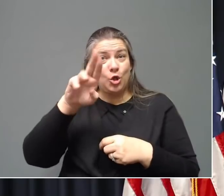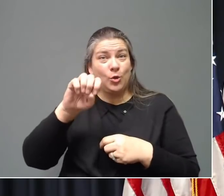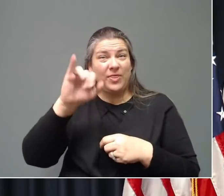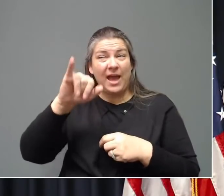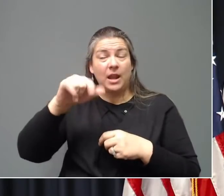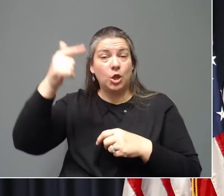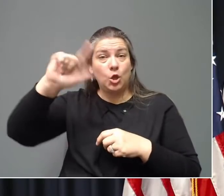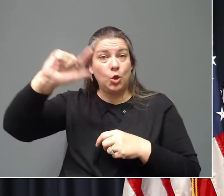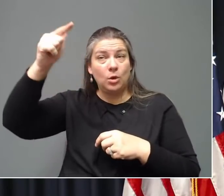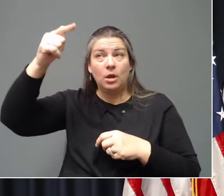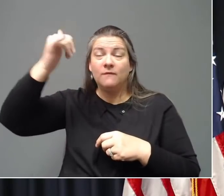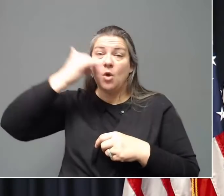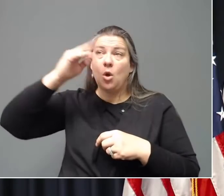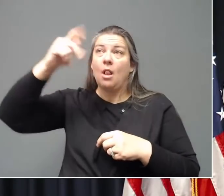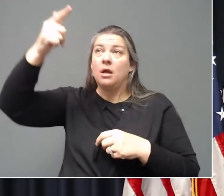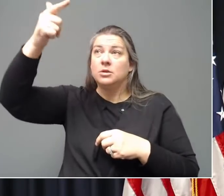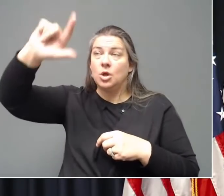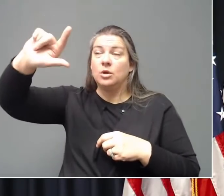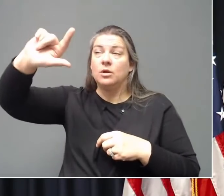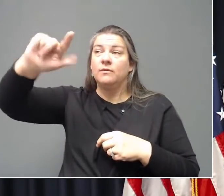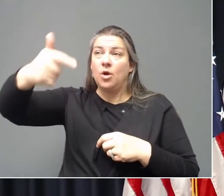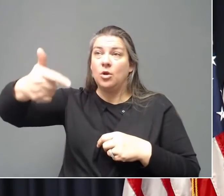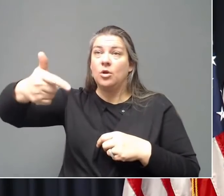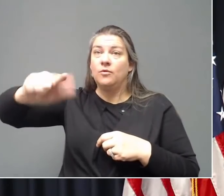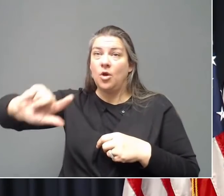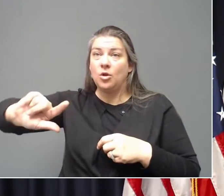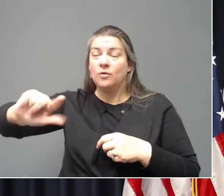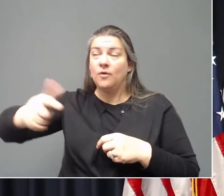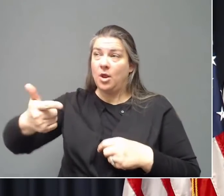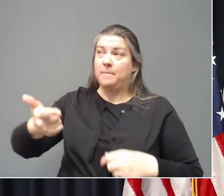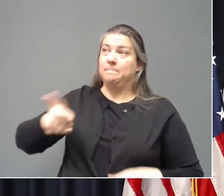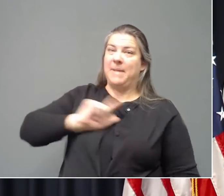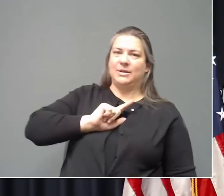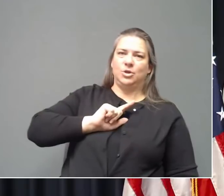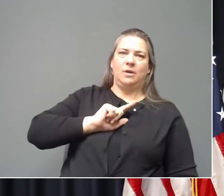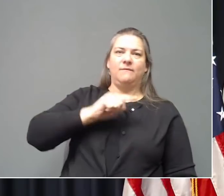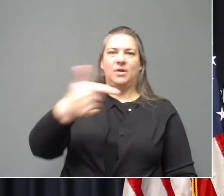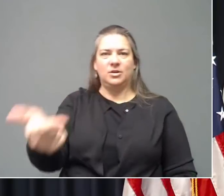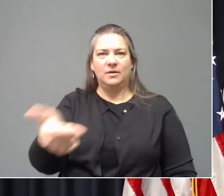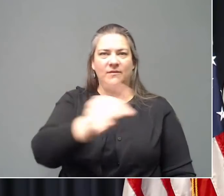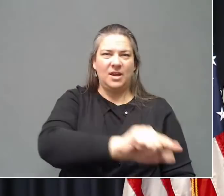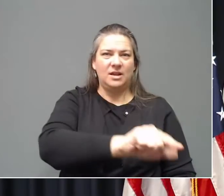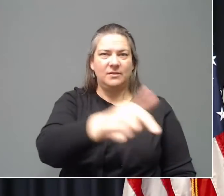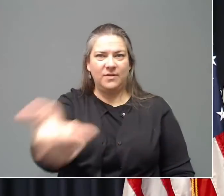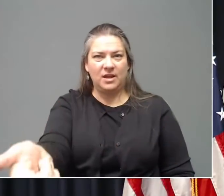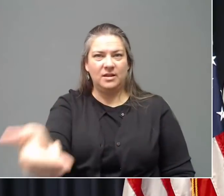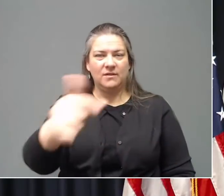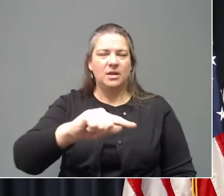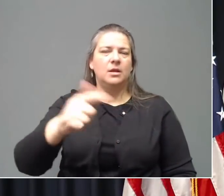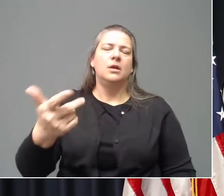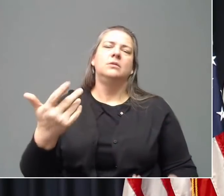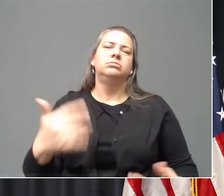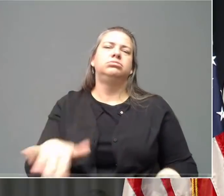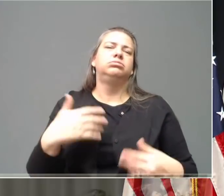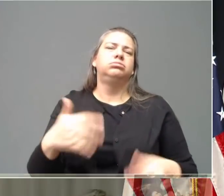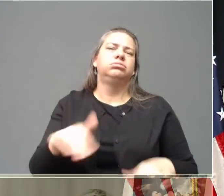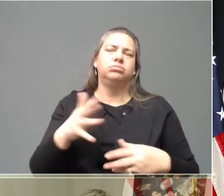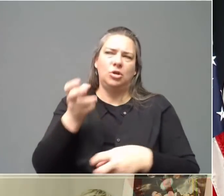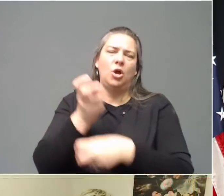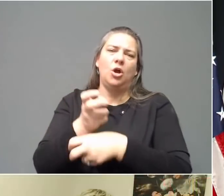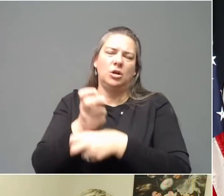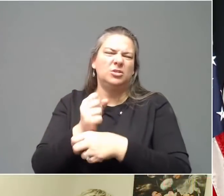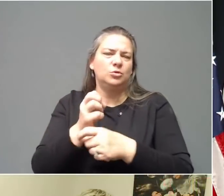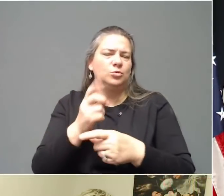a specific time that you are assigned to an individual in the office is certainly better.